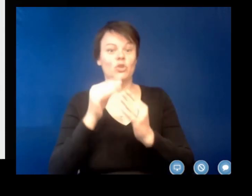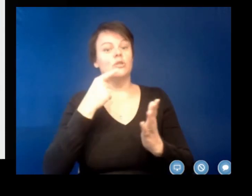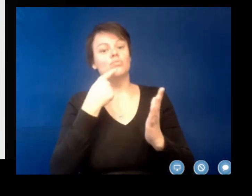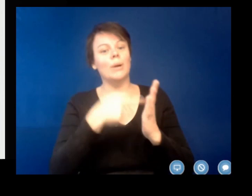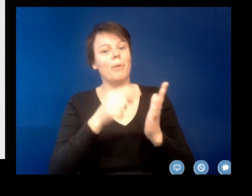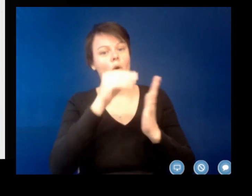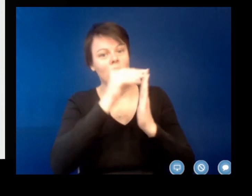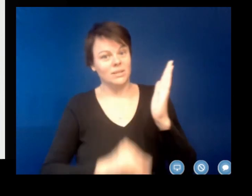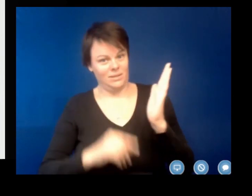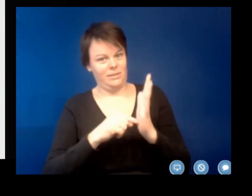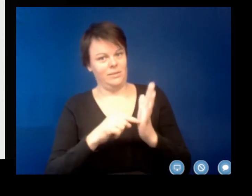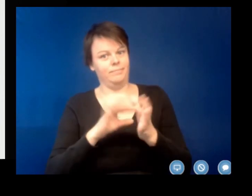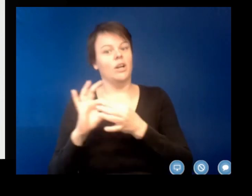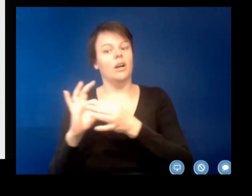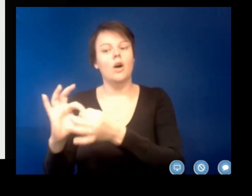was independent.